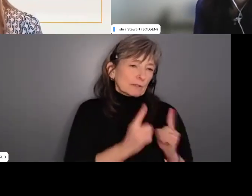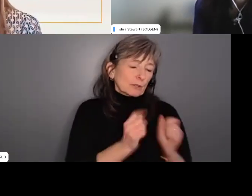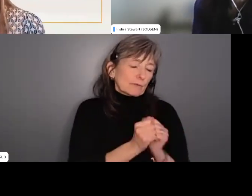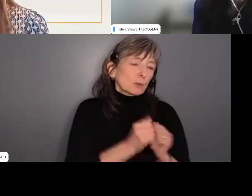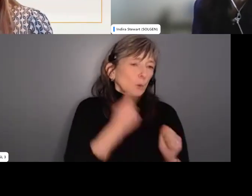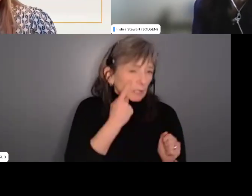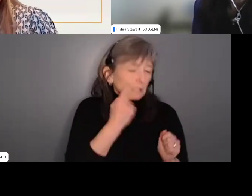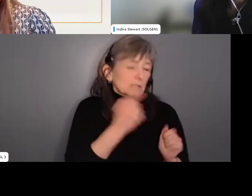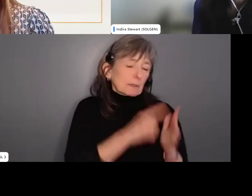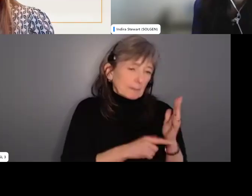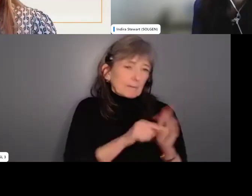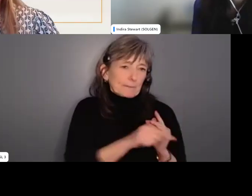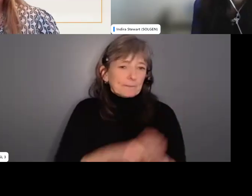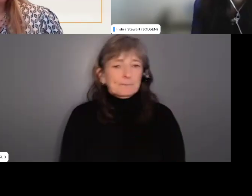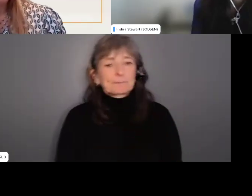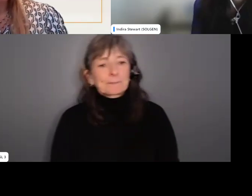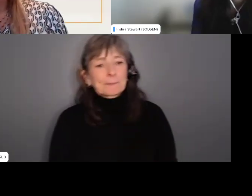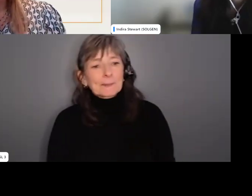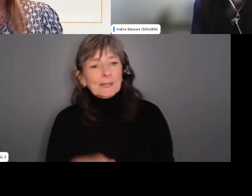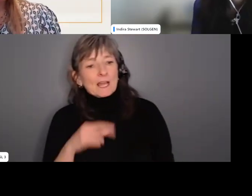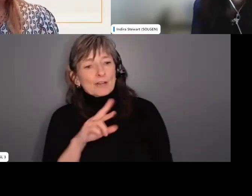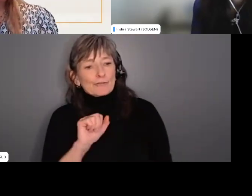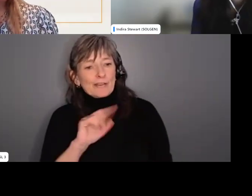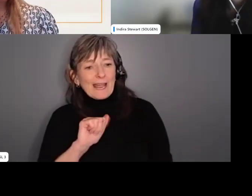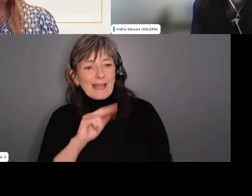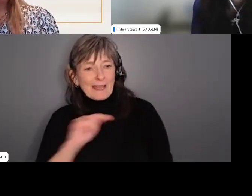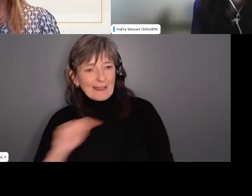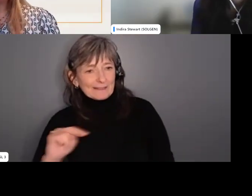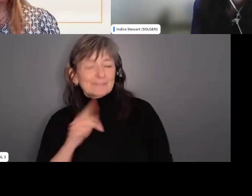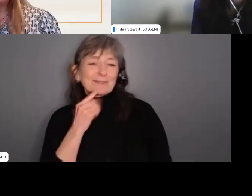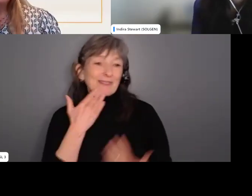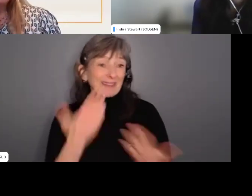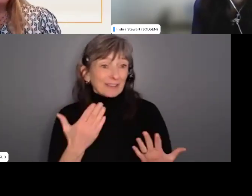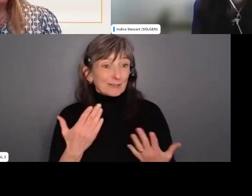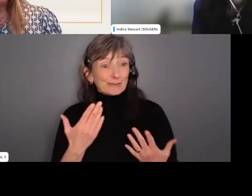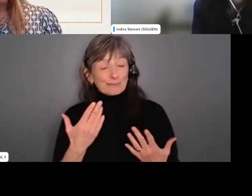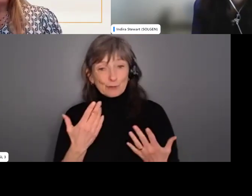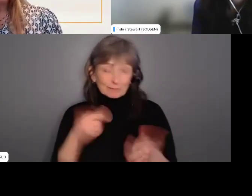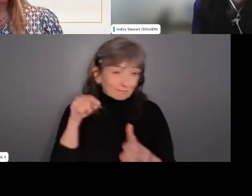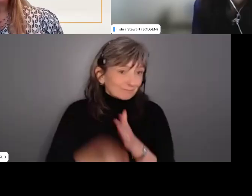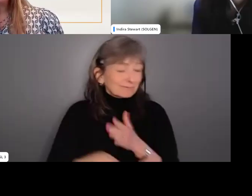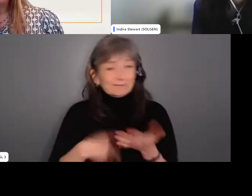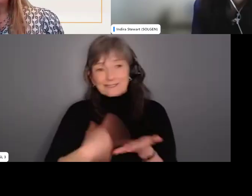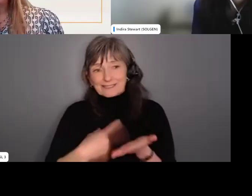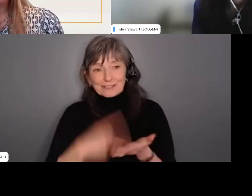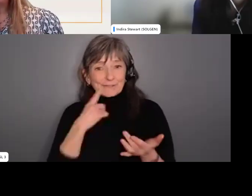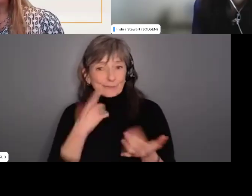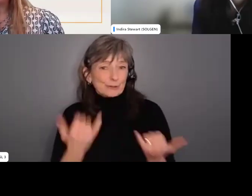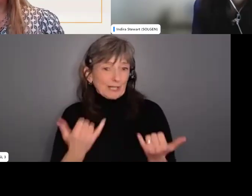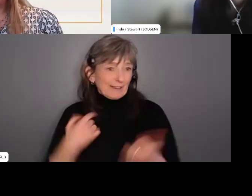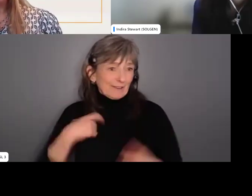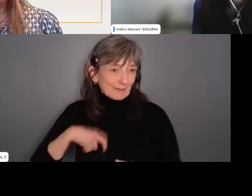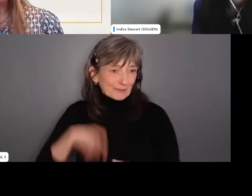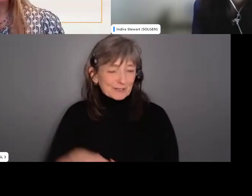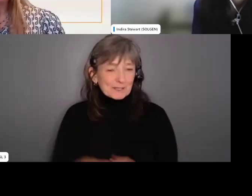an informative launching of our conference today, and for taking the time to share your